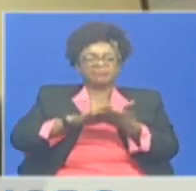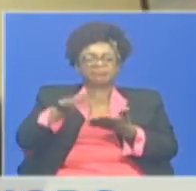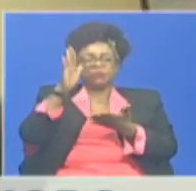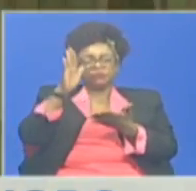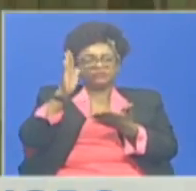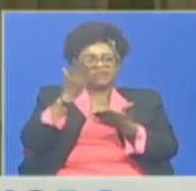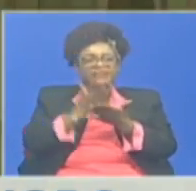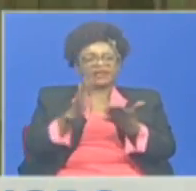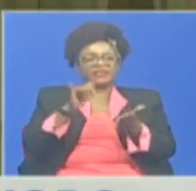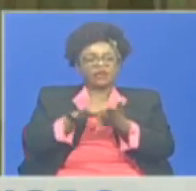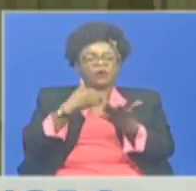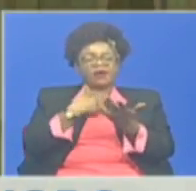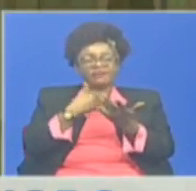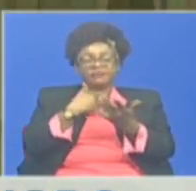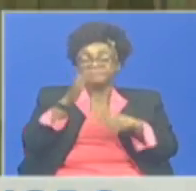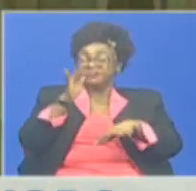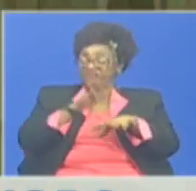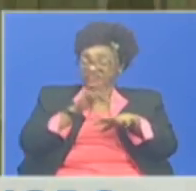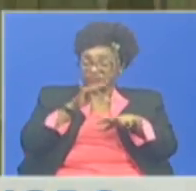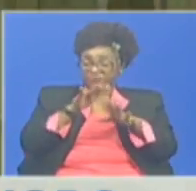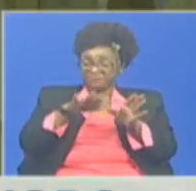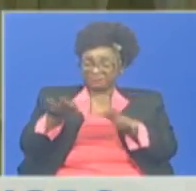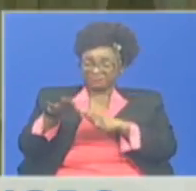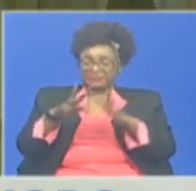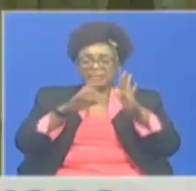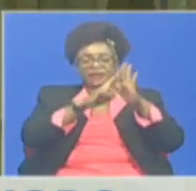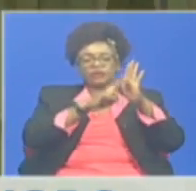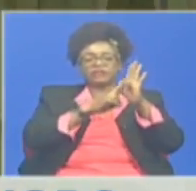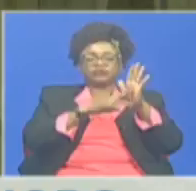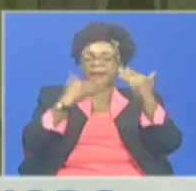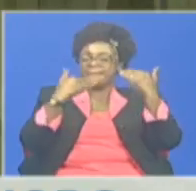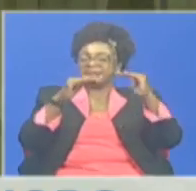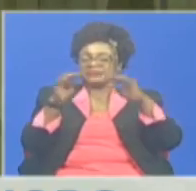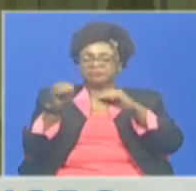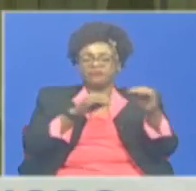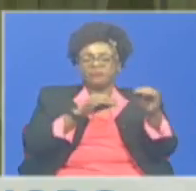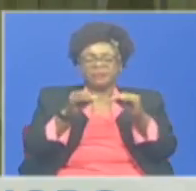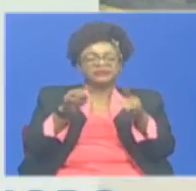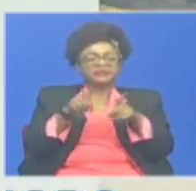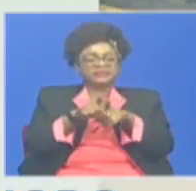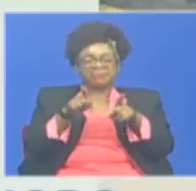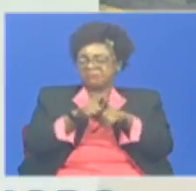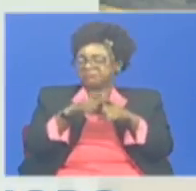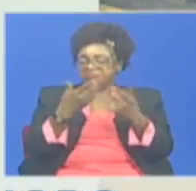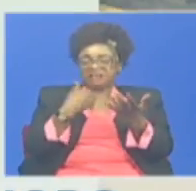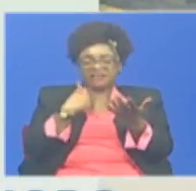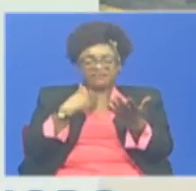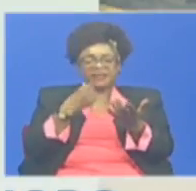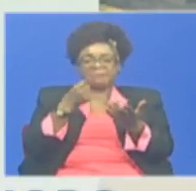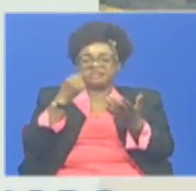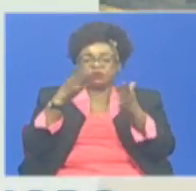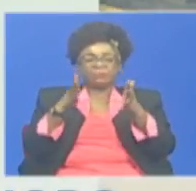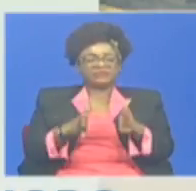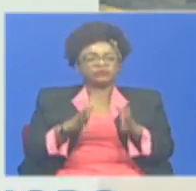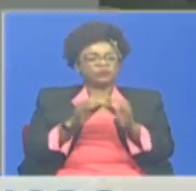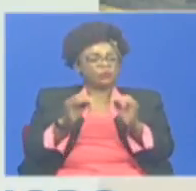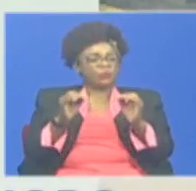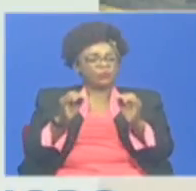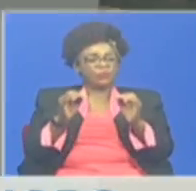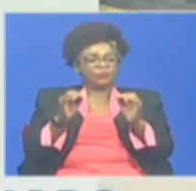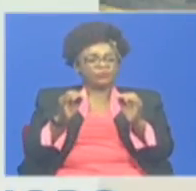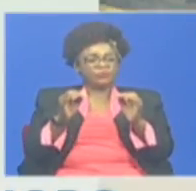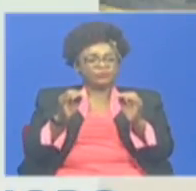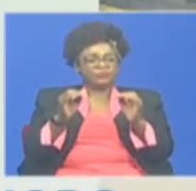you have. Infections aside, the regulations limiting movements have also not spared the medics. Before you remove that badge that you